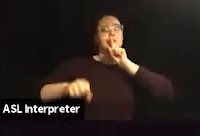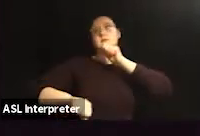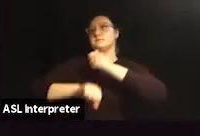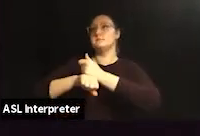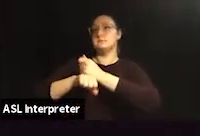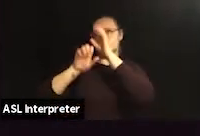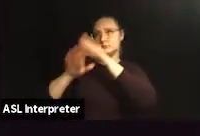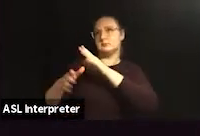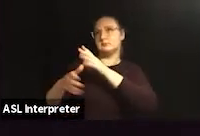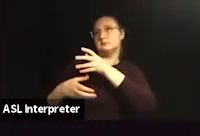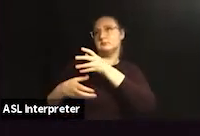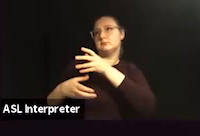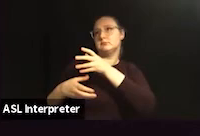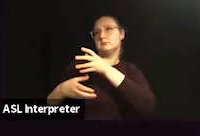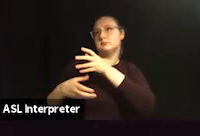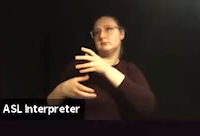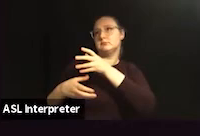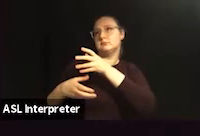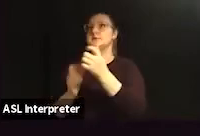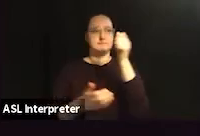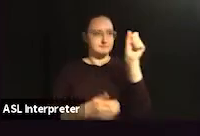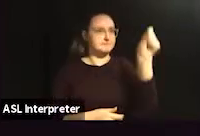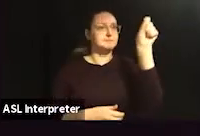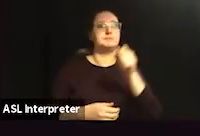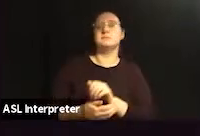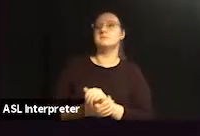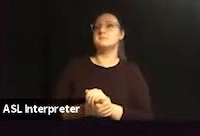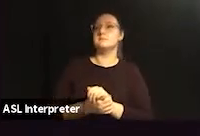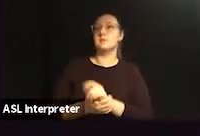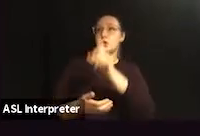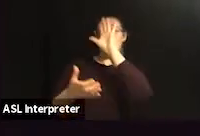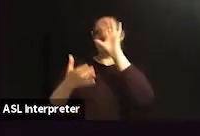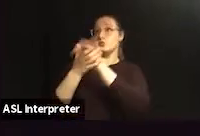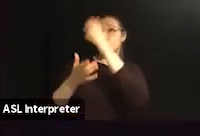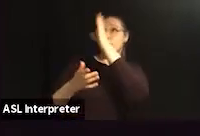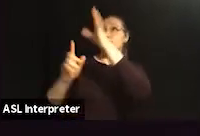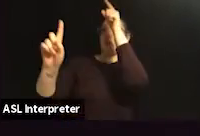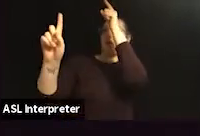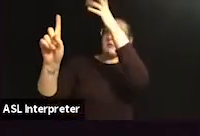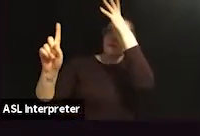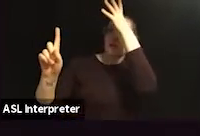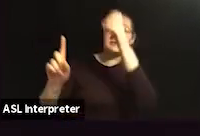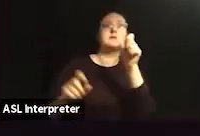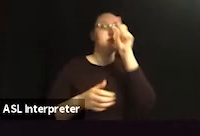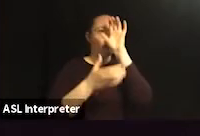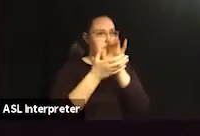do. Do you believe in God the Father? I believe in God the